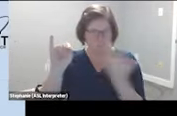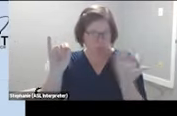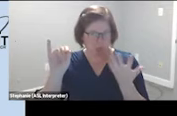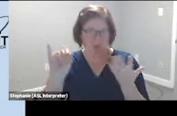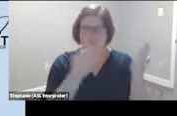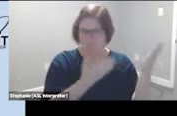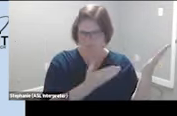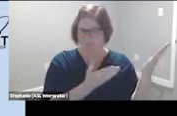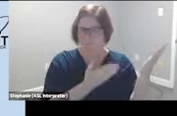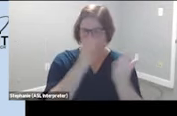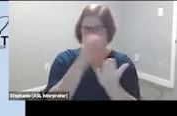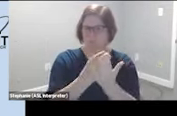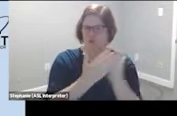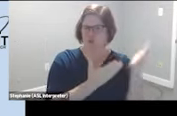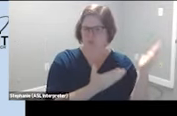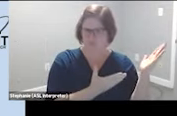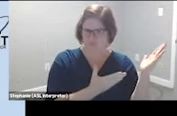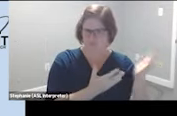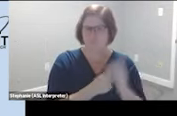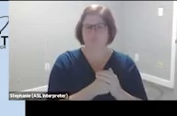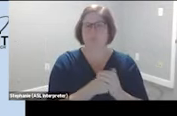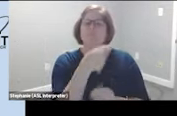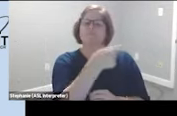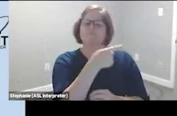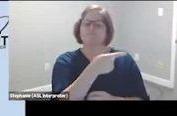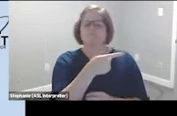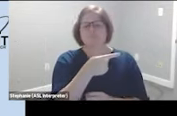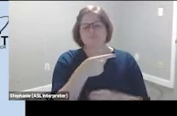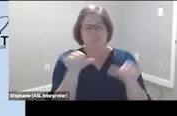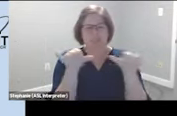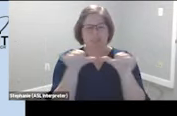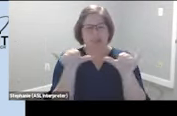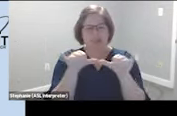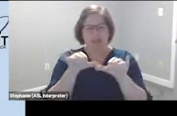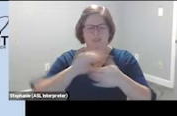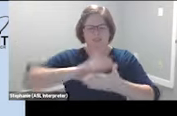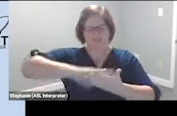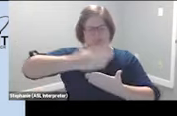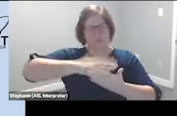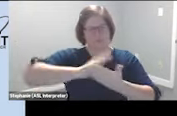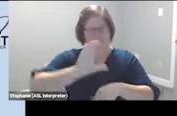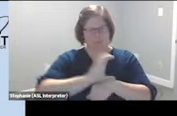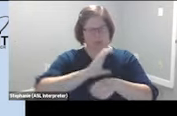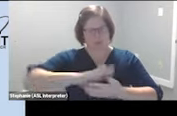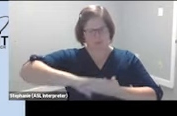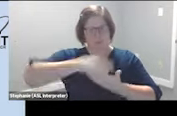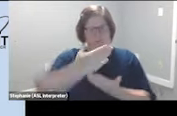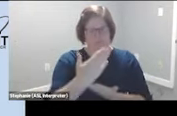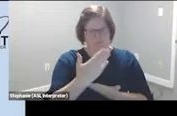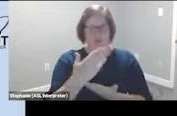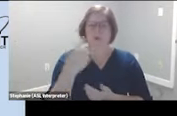Graphiti, and I'll describe it. It is roughly the size of a laptop computer, about 1.5 inches in